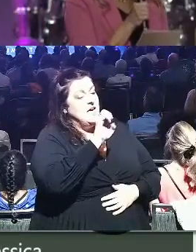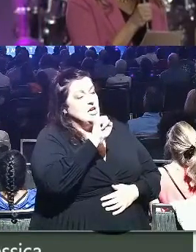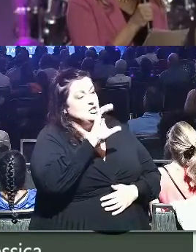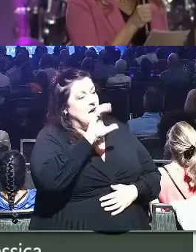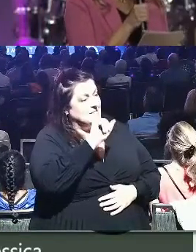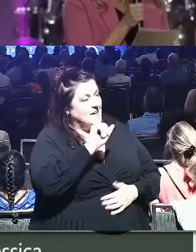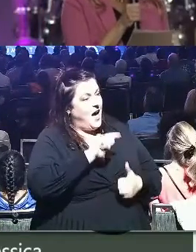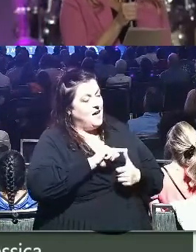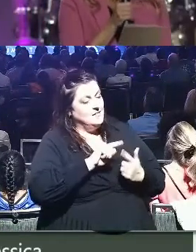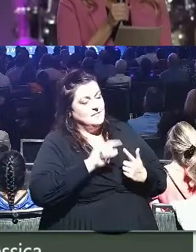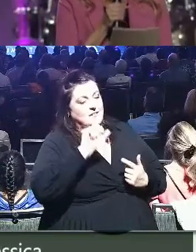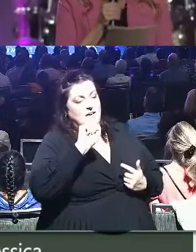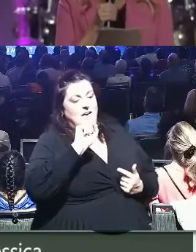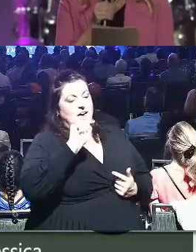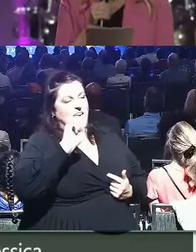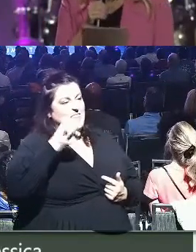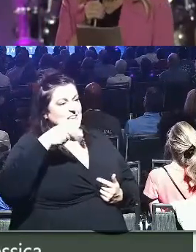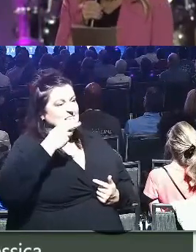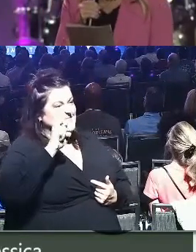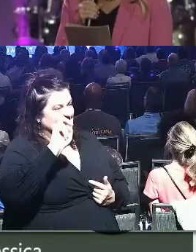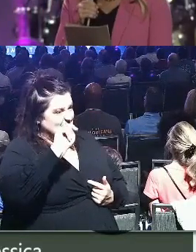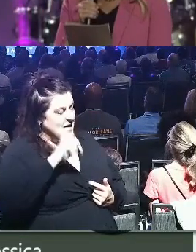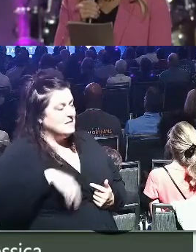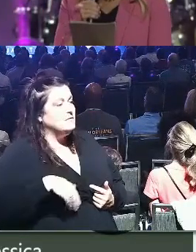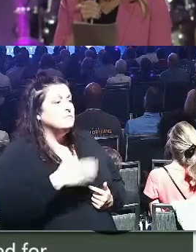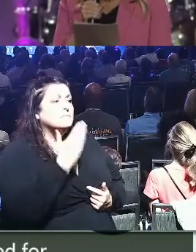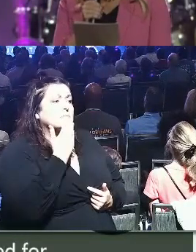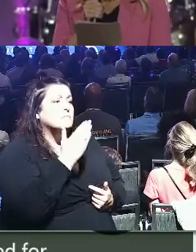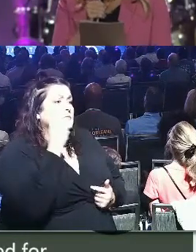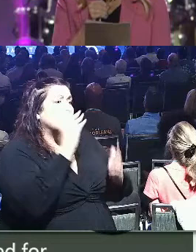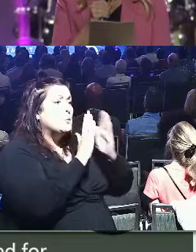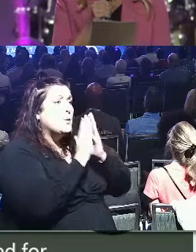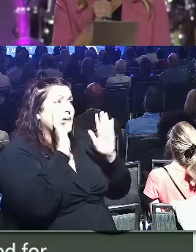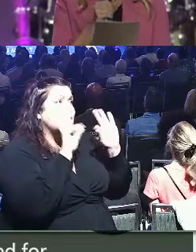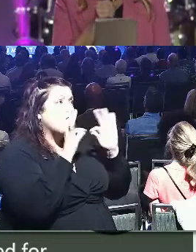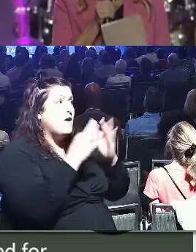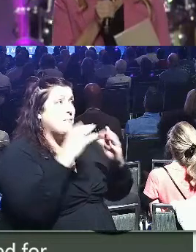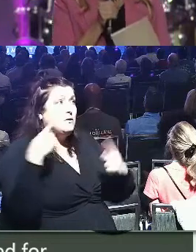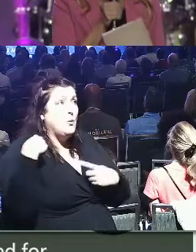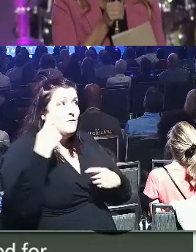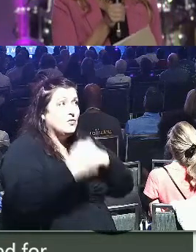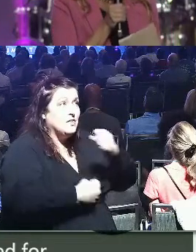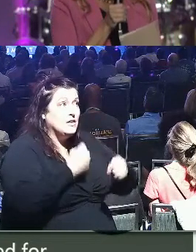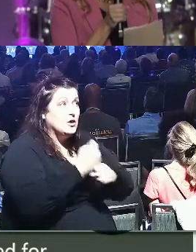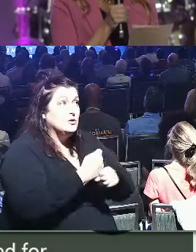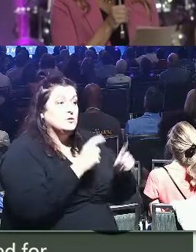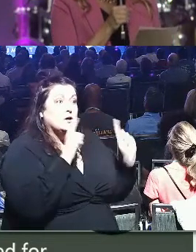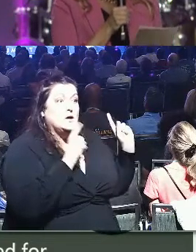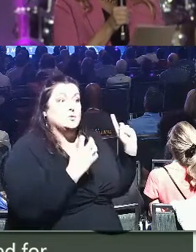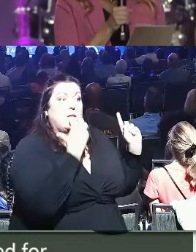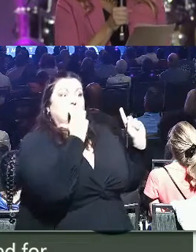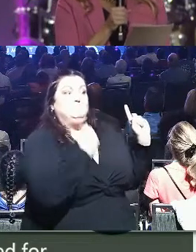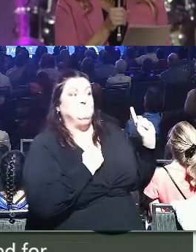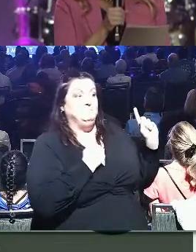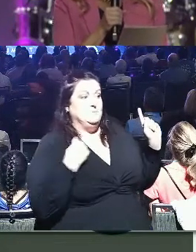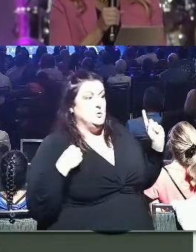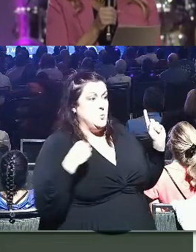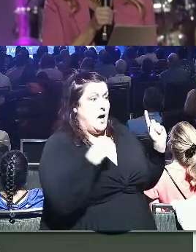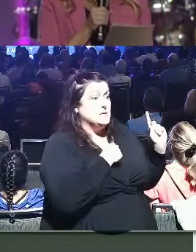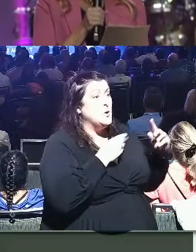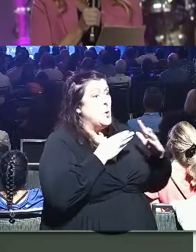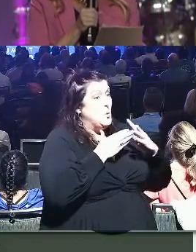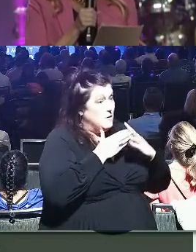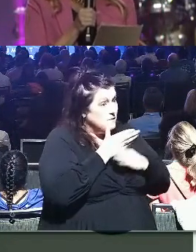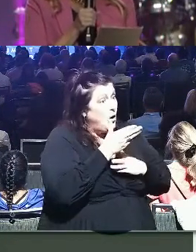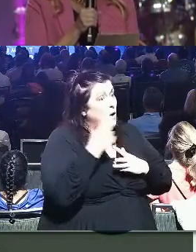thank all of you that have prayed for our family over the past several years, especially. It's meant so much to us as we've gone through some of our